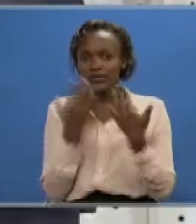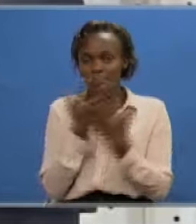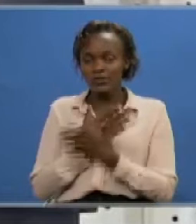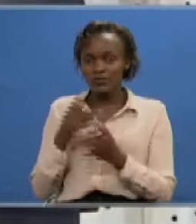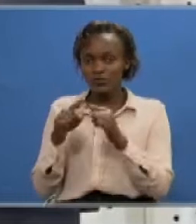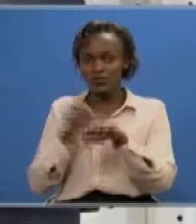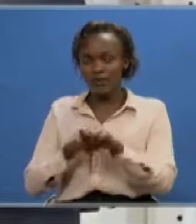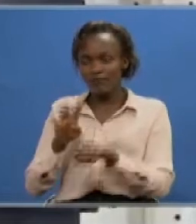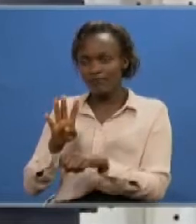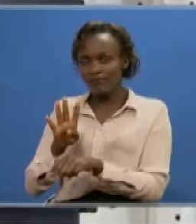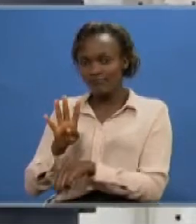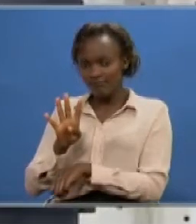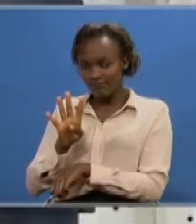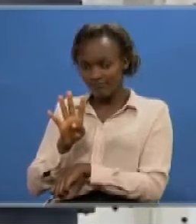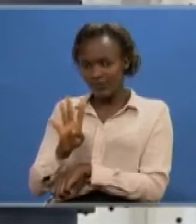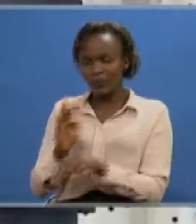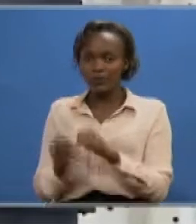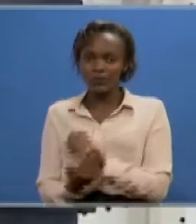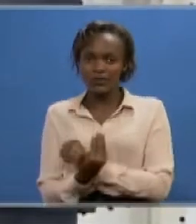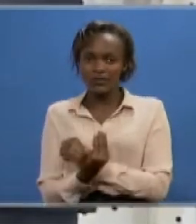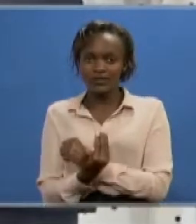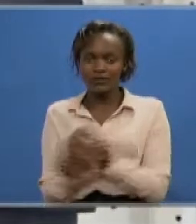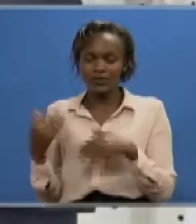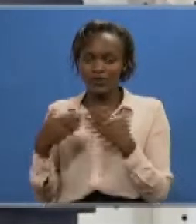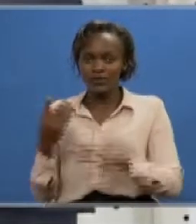p.m. and 4 a.m. daily